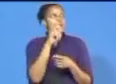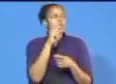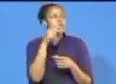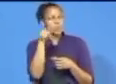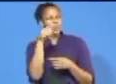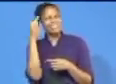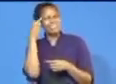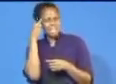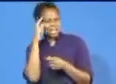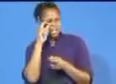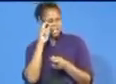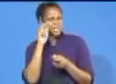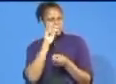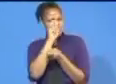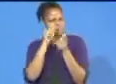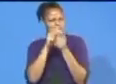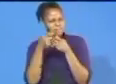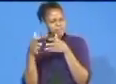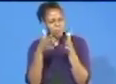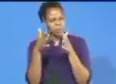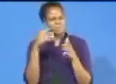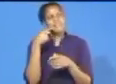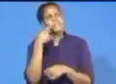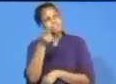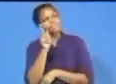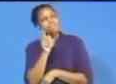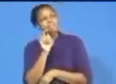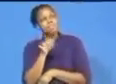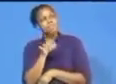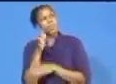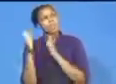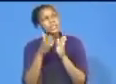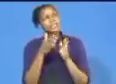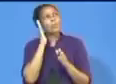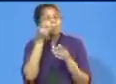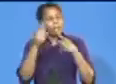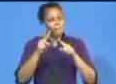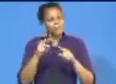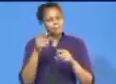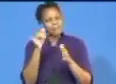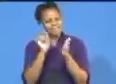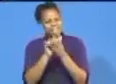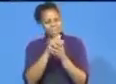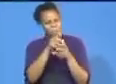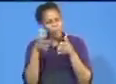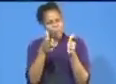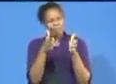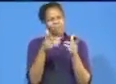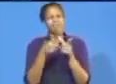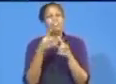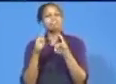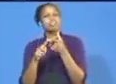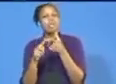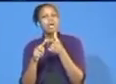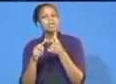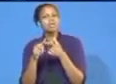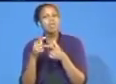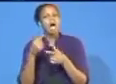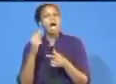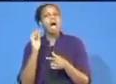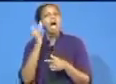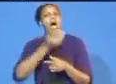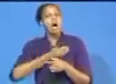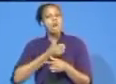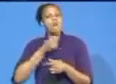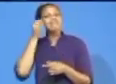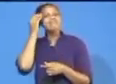You set your mind to say it has got to happen this way. And sometimes our expectation become a fundamental